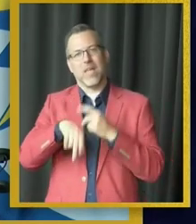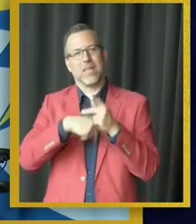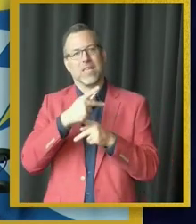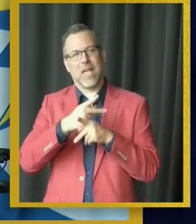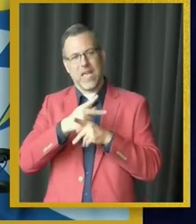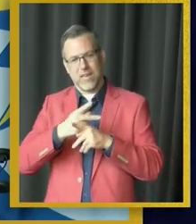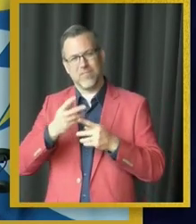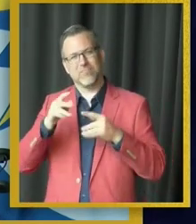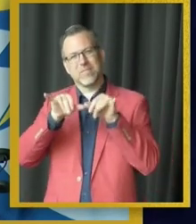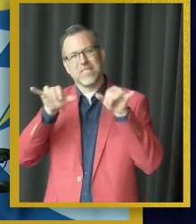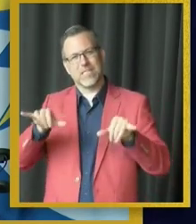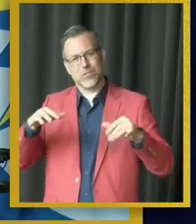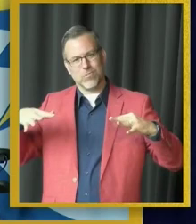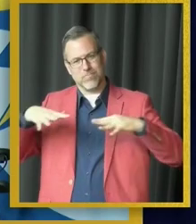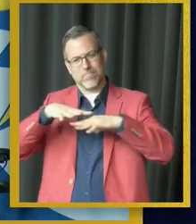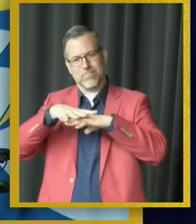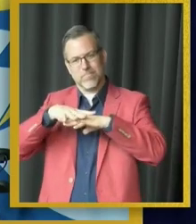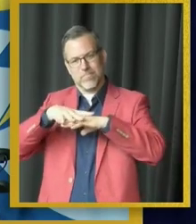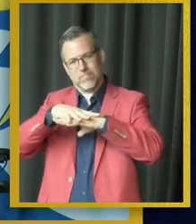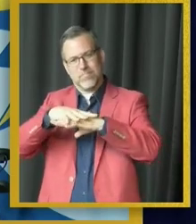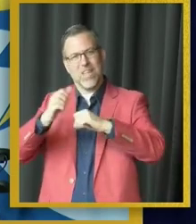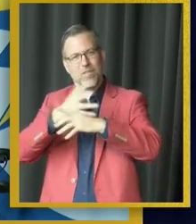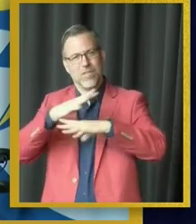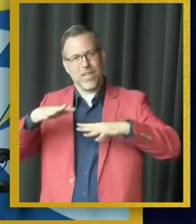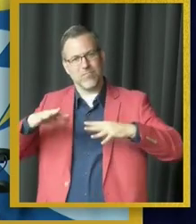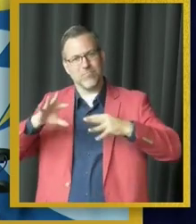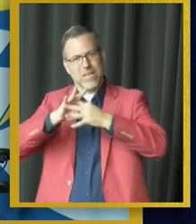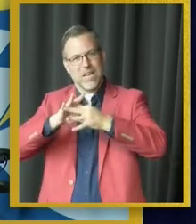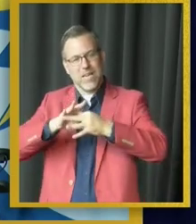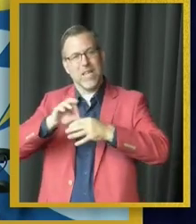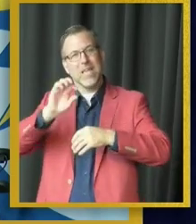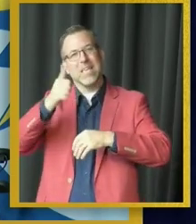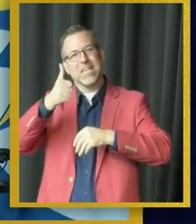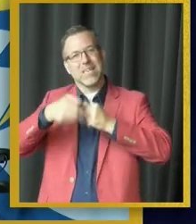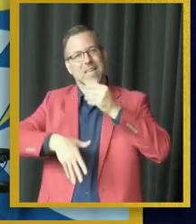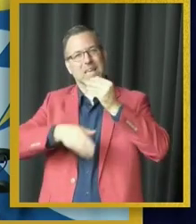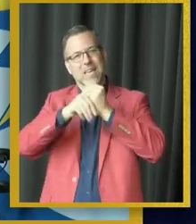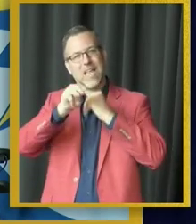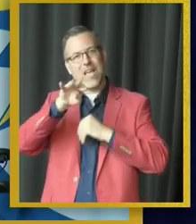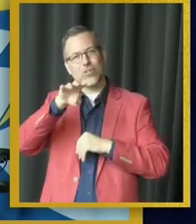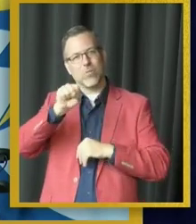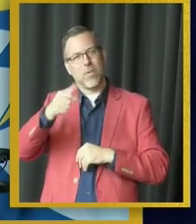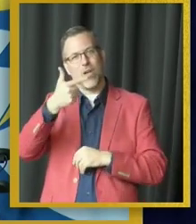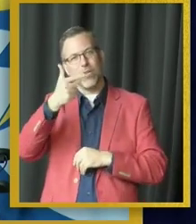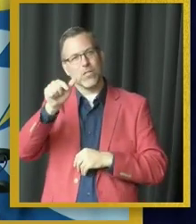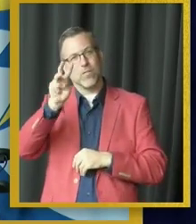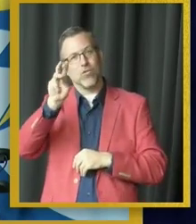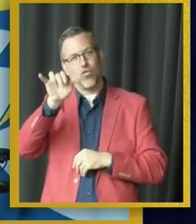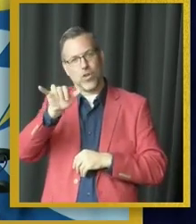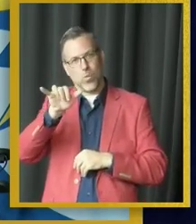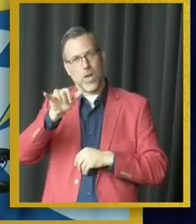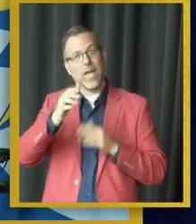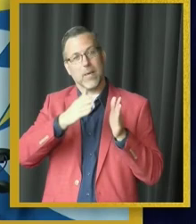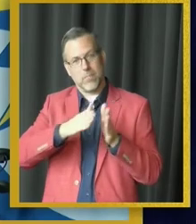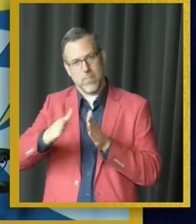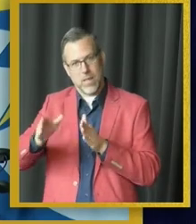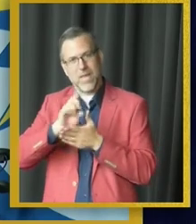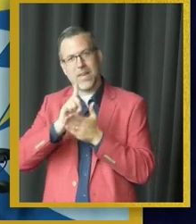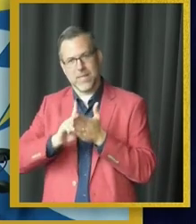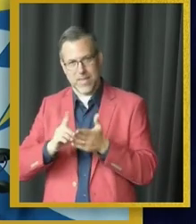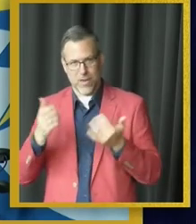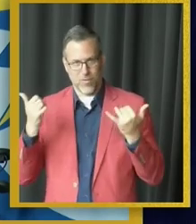we're committed to providing. With 10 additional miles of greenways are in the planning and design phase right